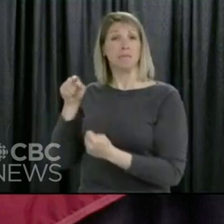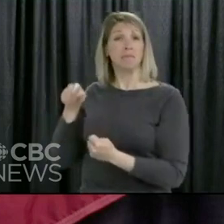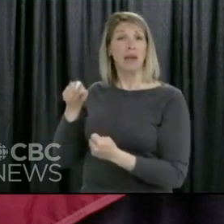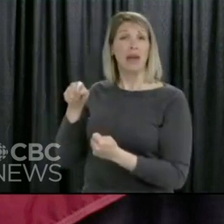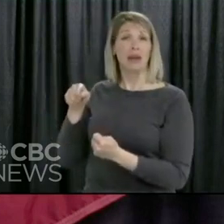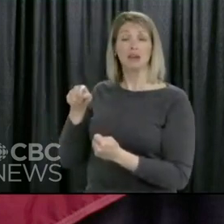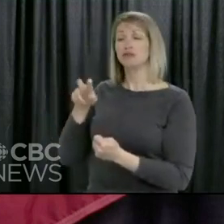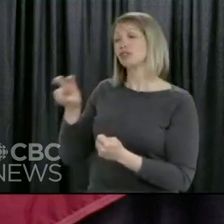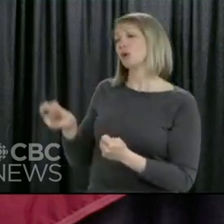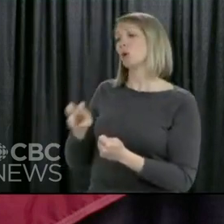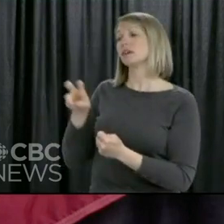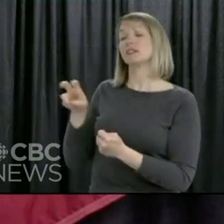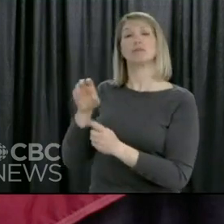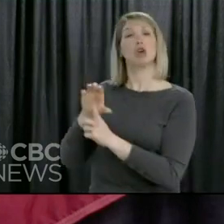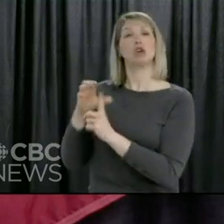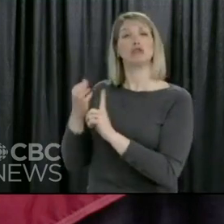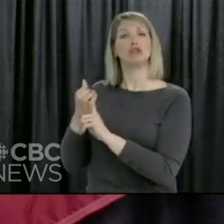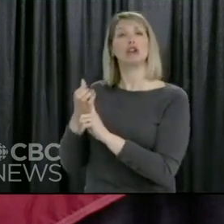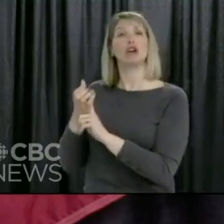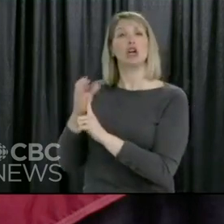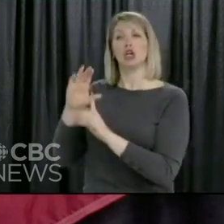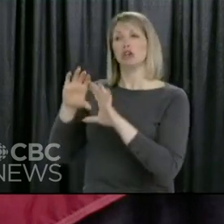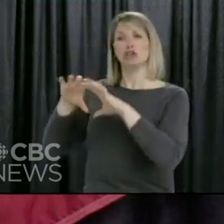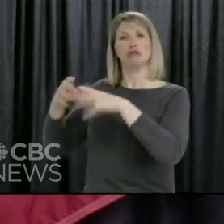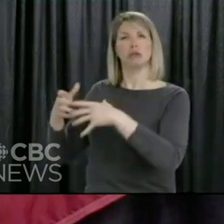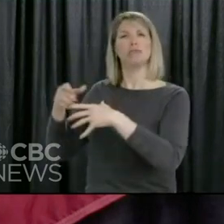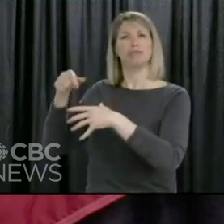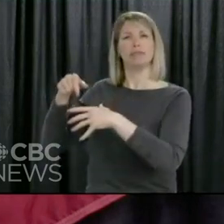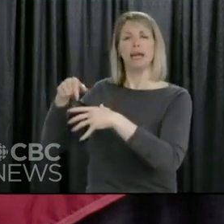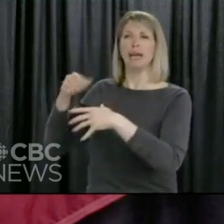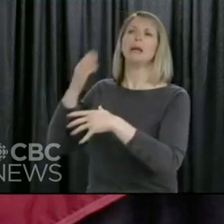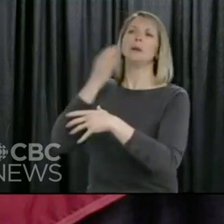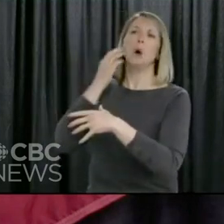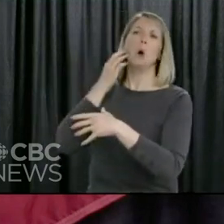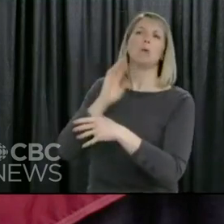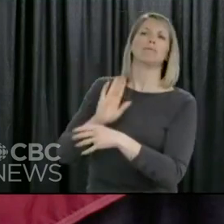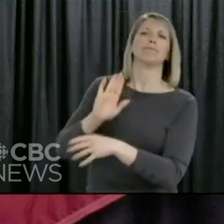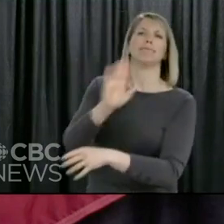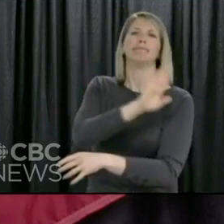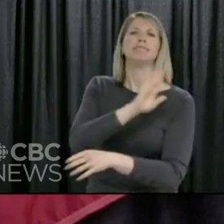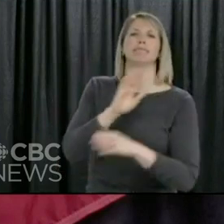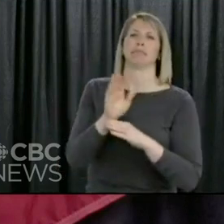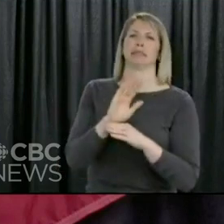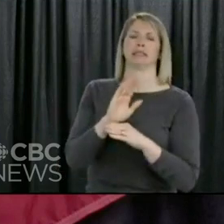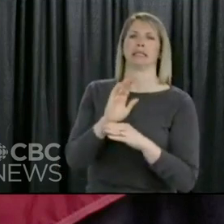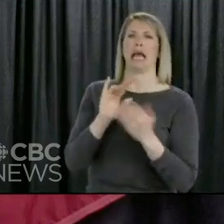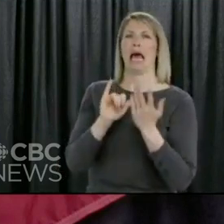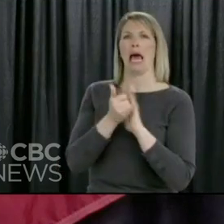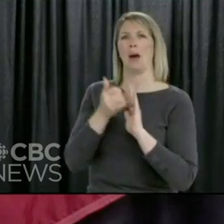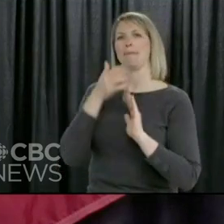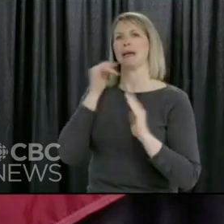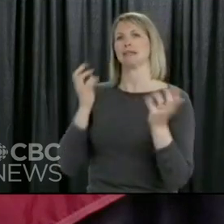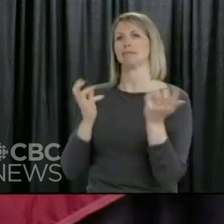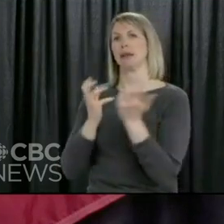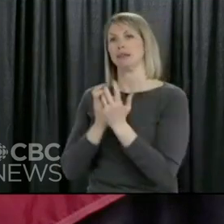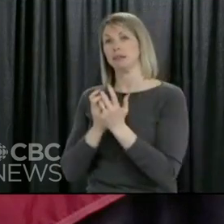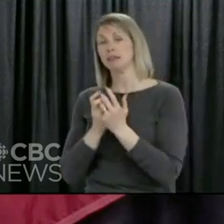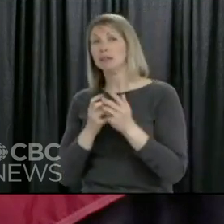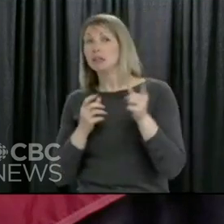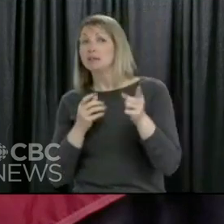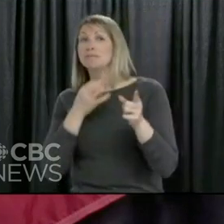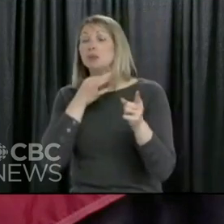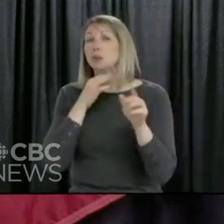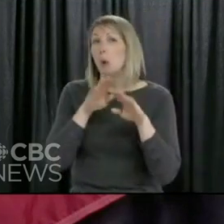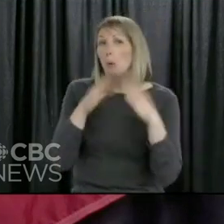that are working very closely with the tourism industry, recognizing that, you know, some operators would, you know, could open up and provide, you know,